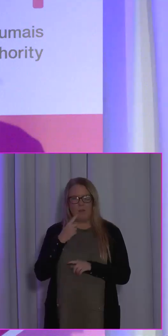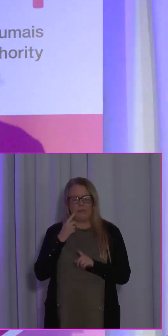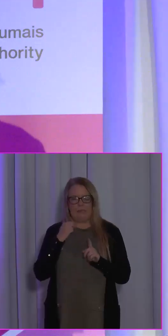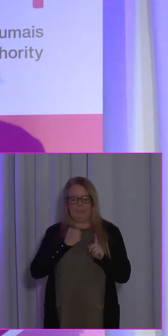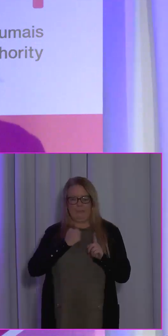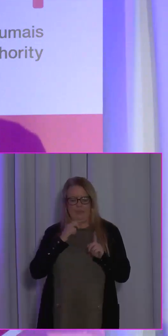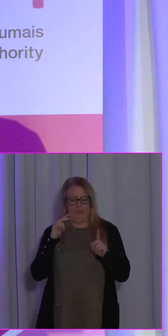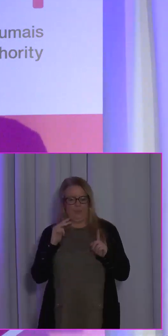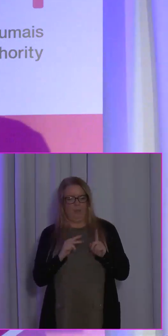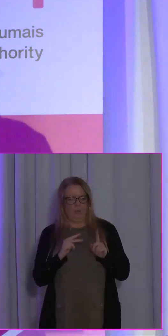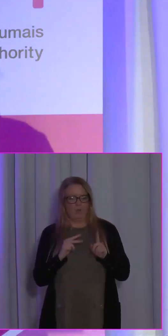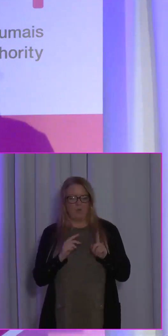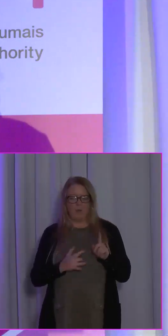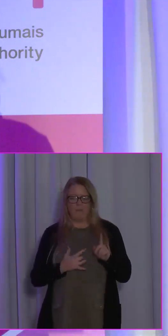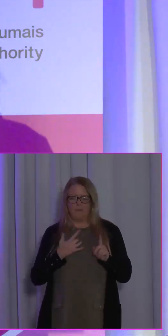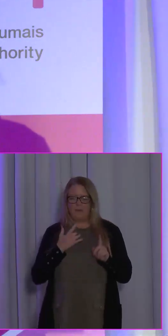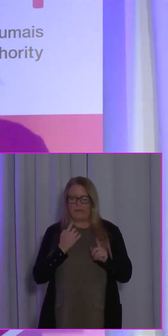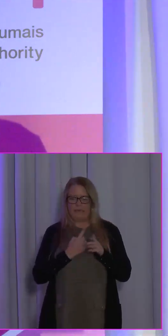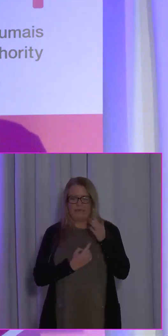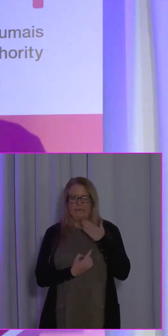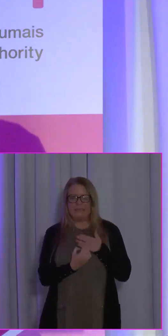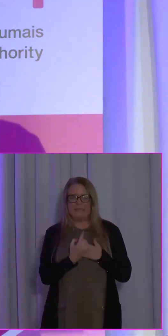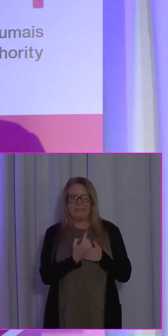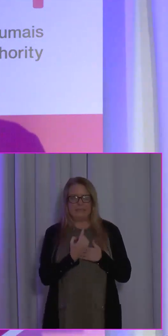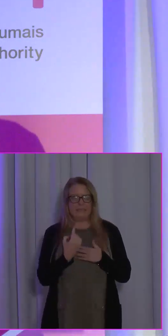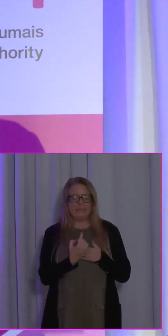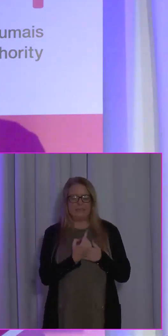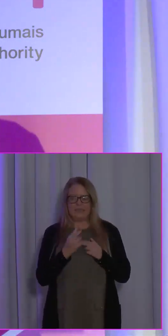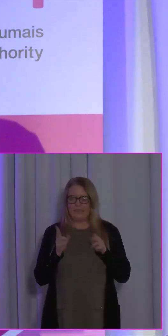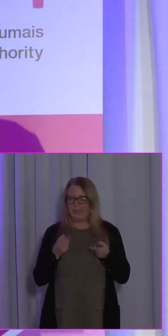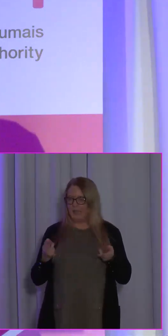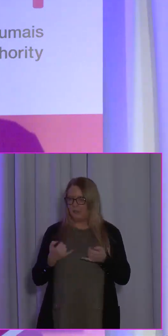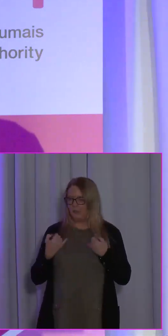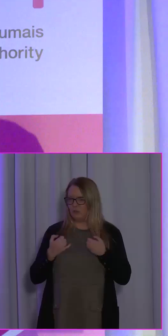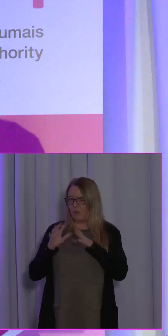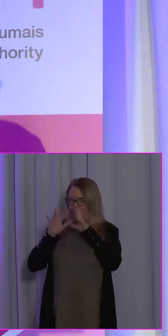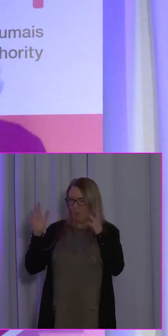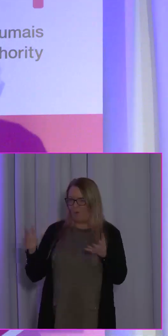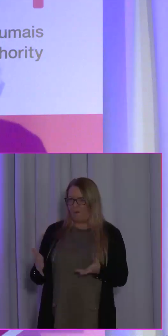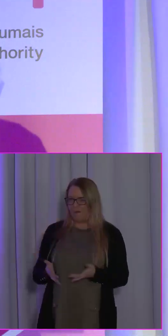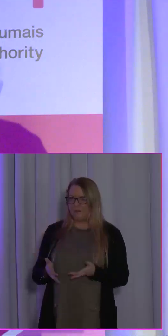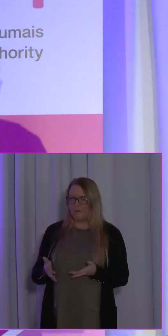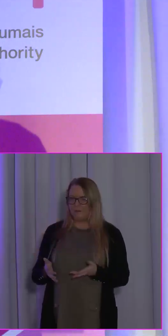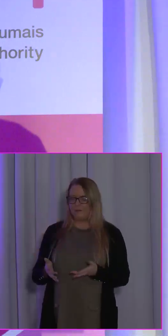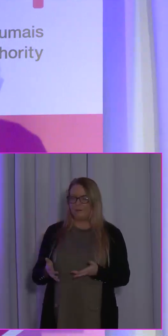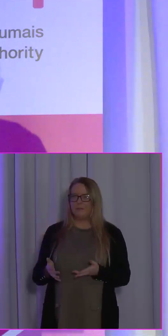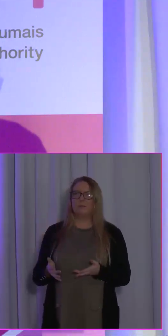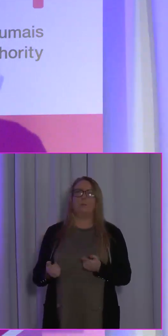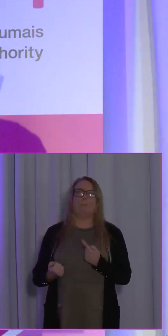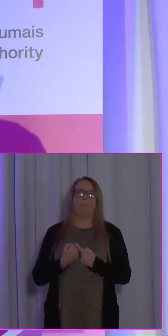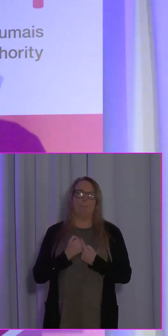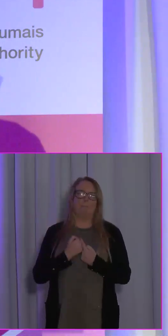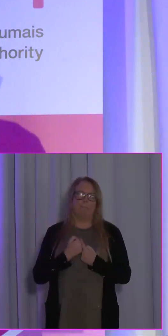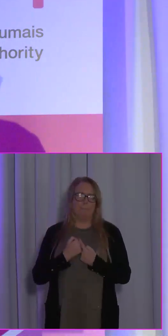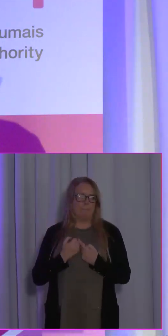be isolated and not able to enjoy the world. And that was a very seminal moment for